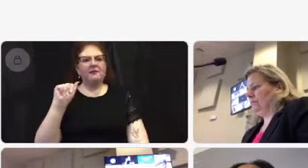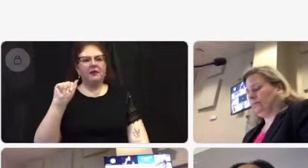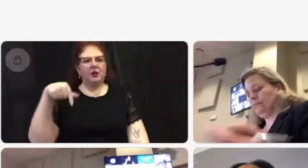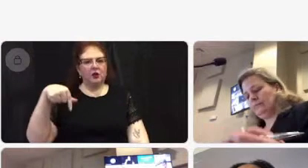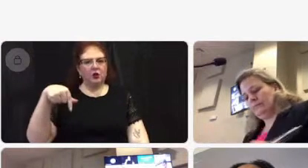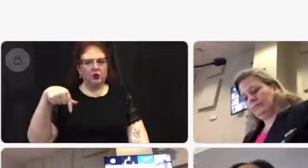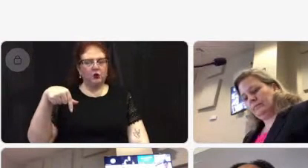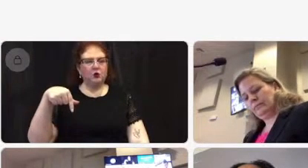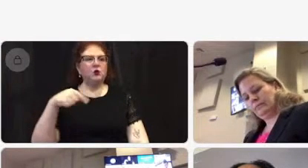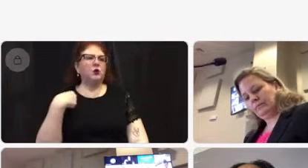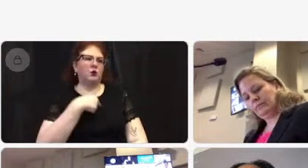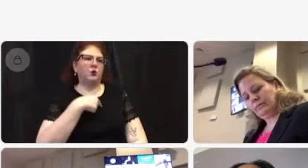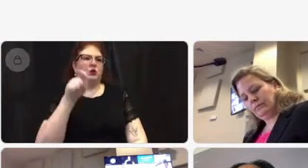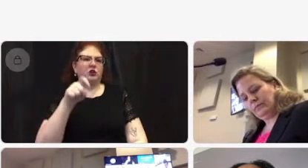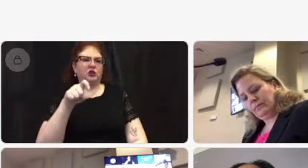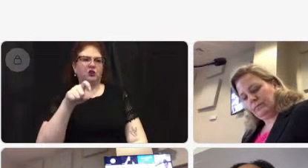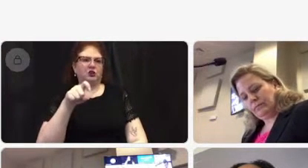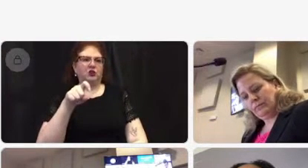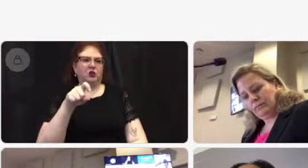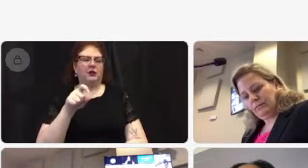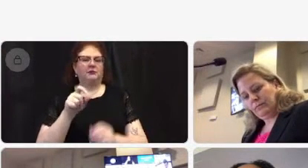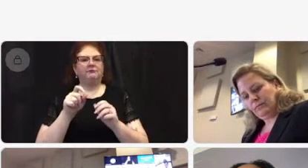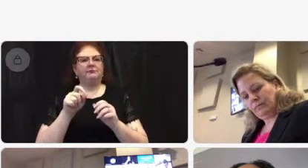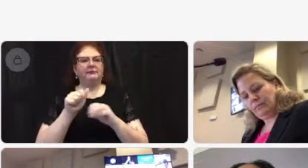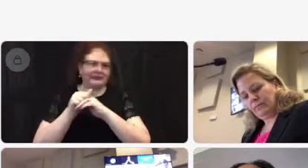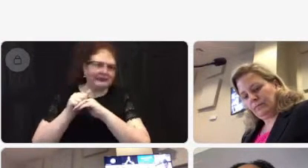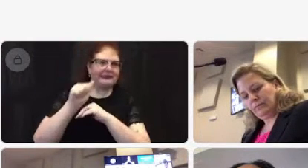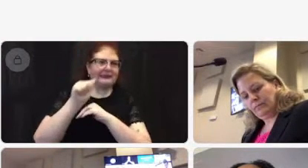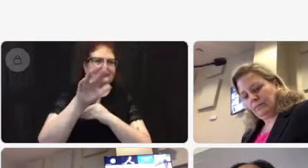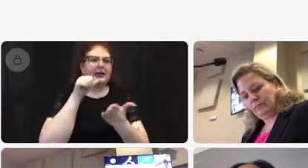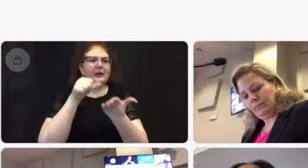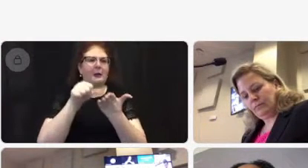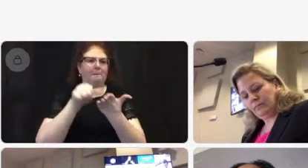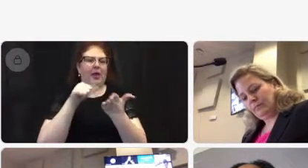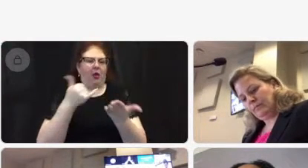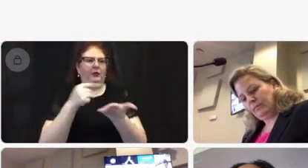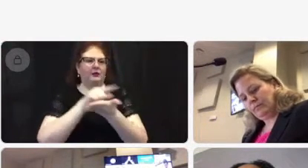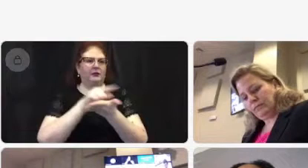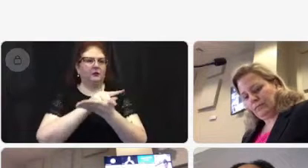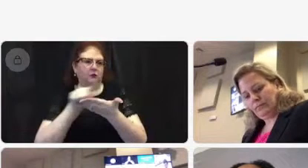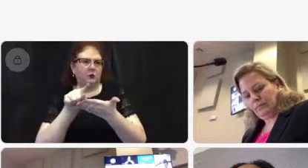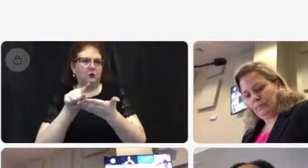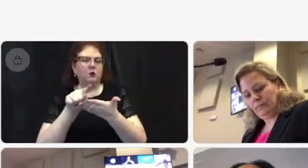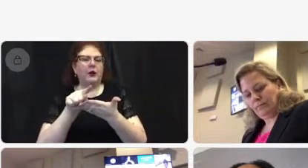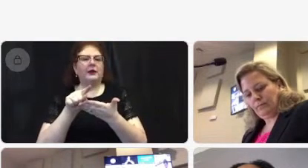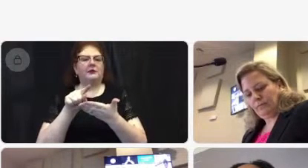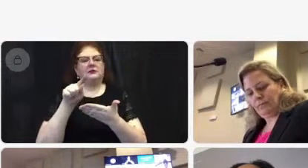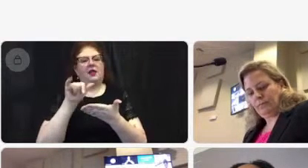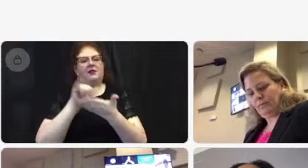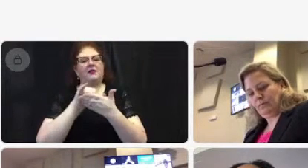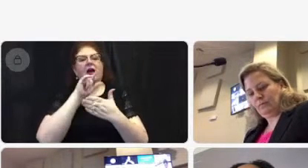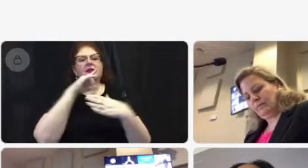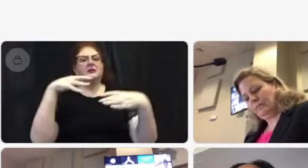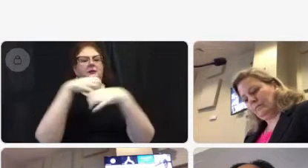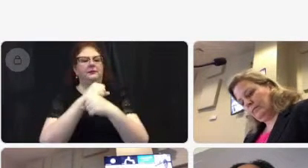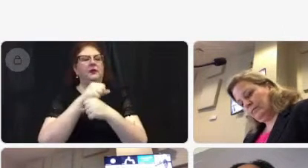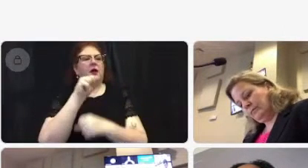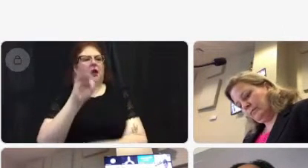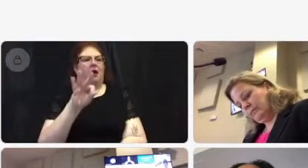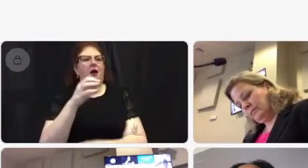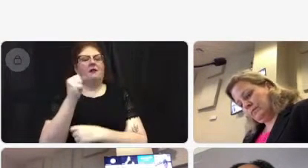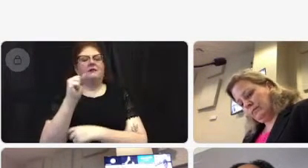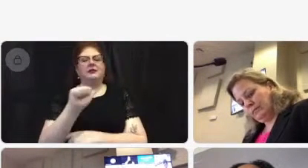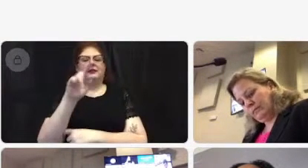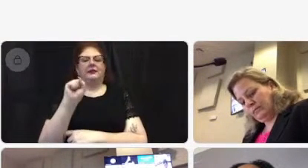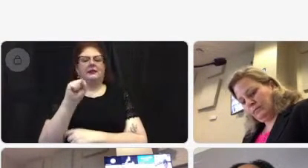all in the Pony this week as the recap of the sales tax components. We'll also put